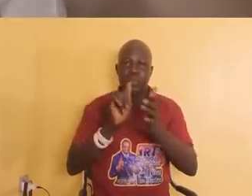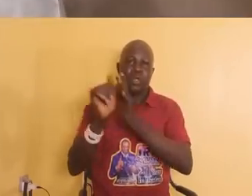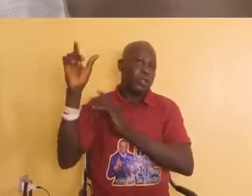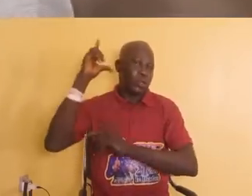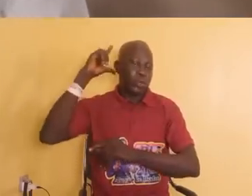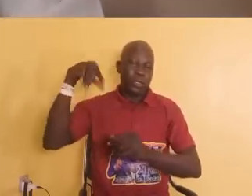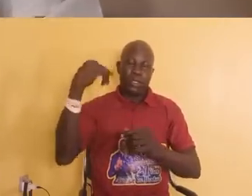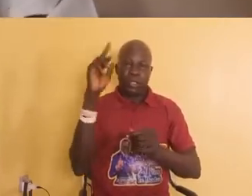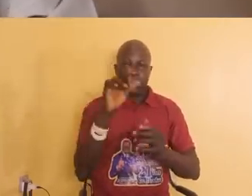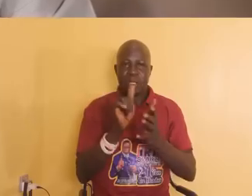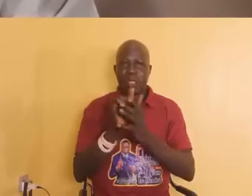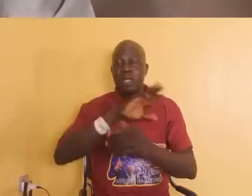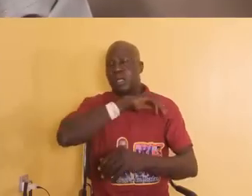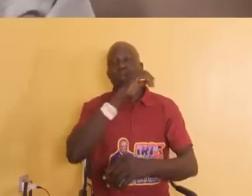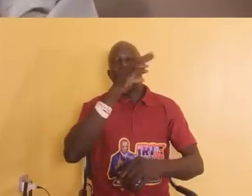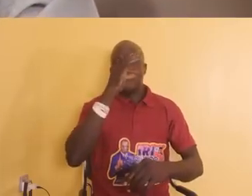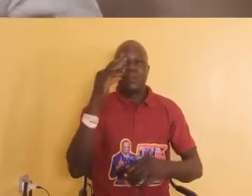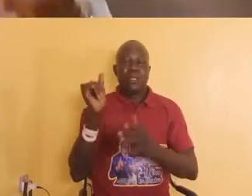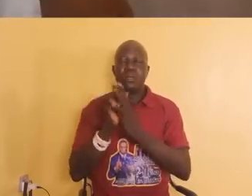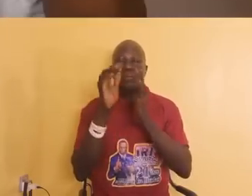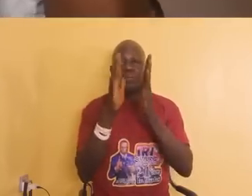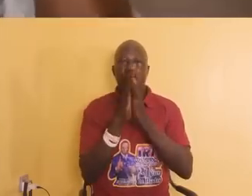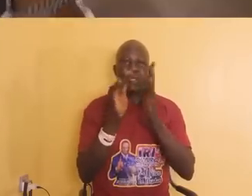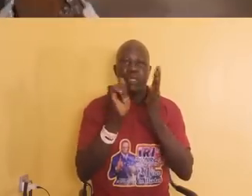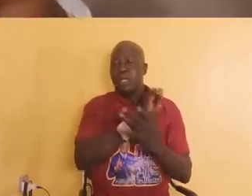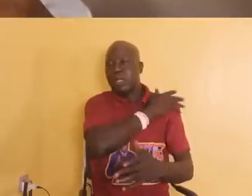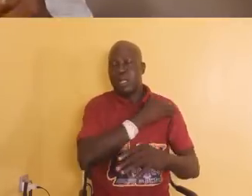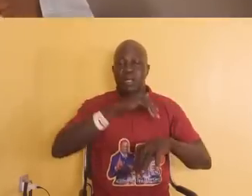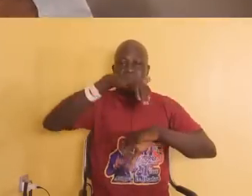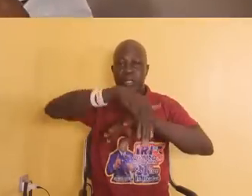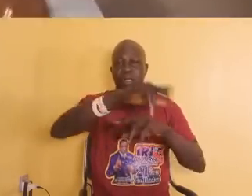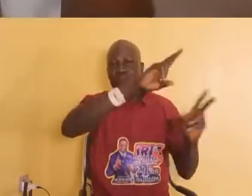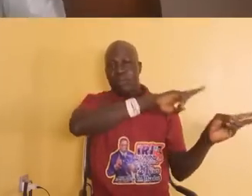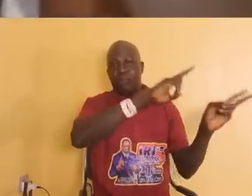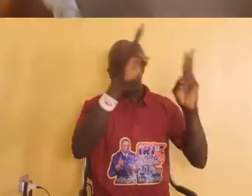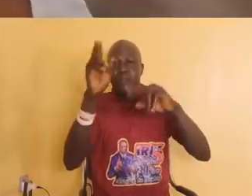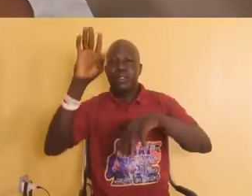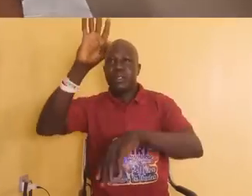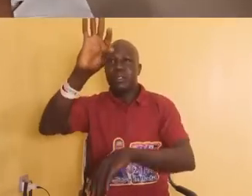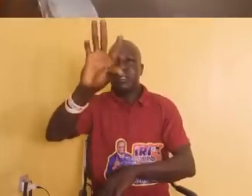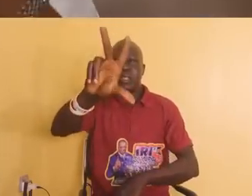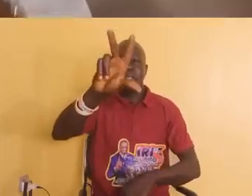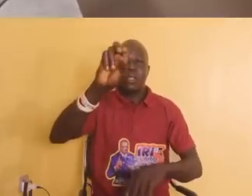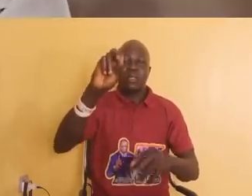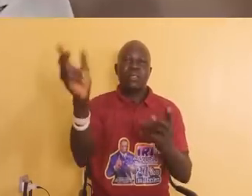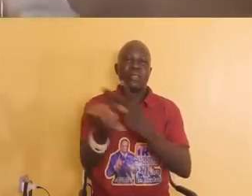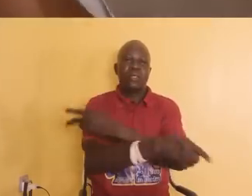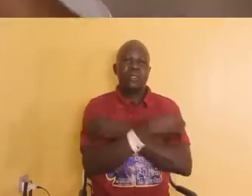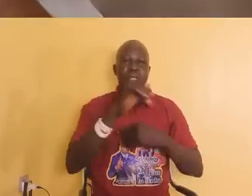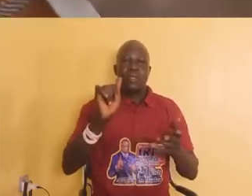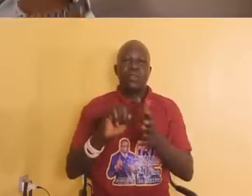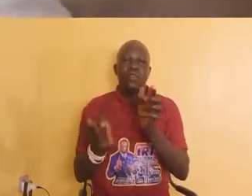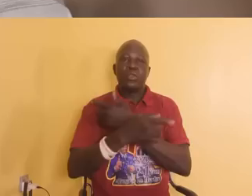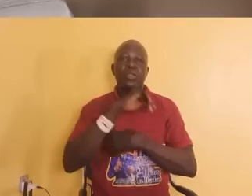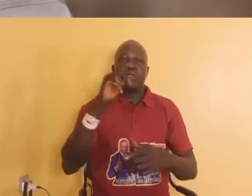sa. Awe ati adura. That's fast and prayer. Ati soru. And vigil. Ogbon ojo. 30 days. Une no pe